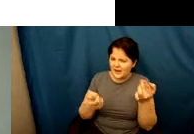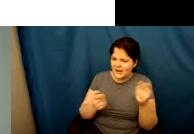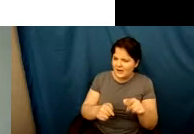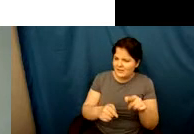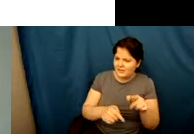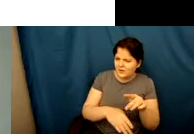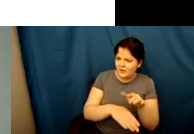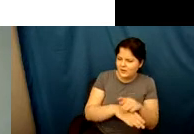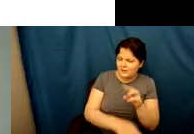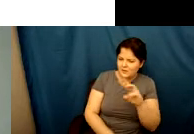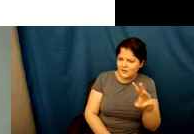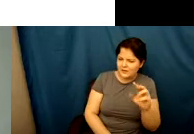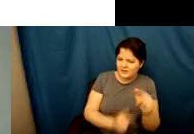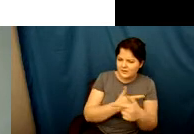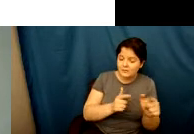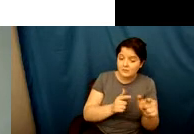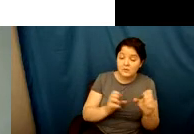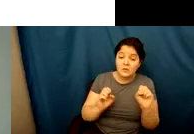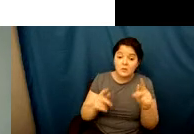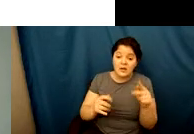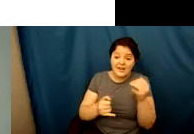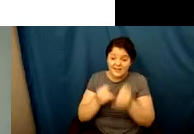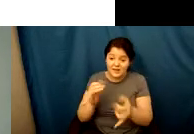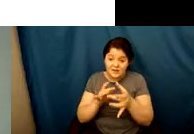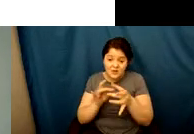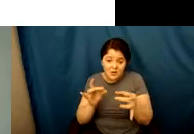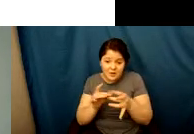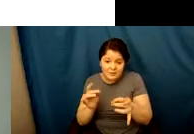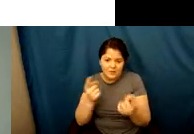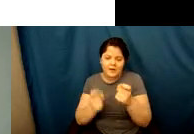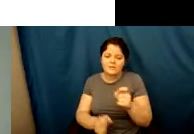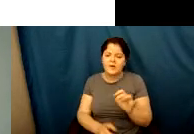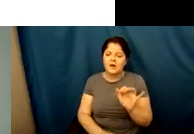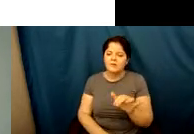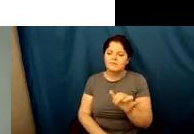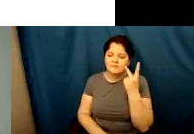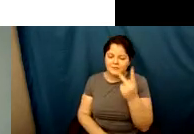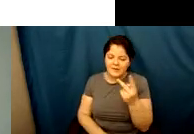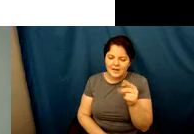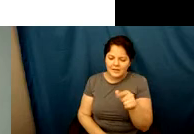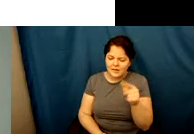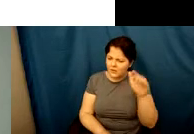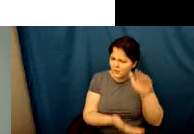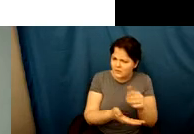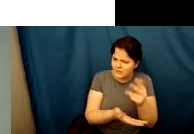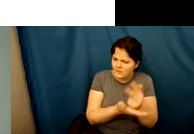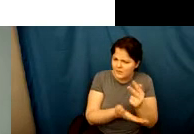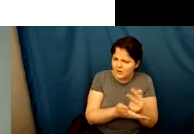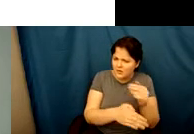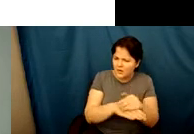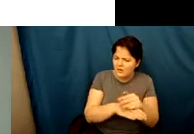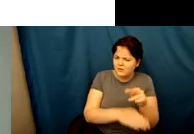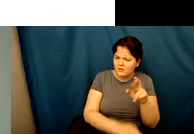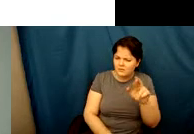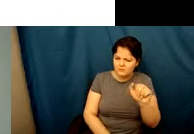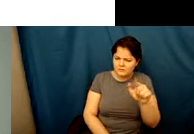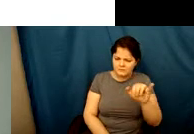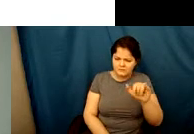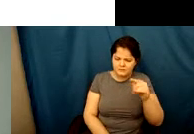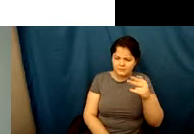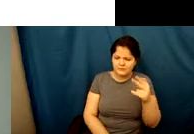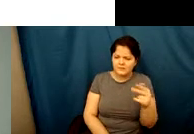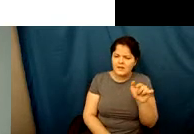Okay, so any last comments or questions? Oh, here we go. Will this reduce parking on Raleigh? From